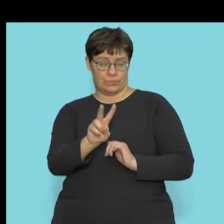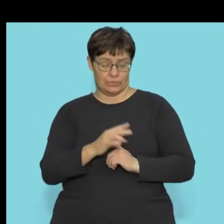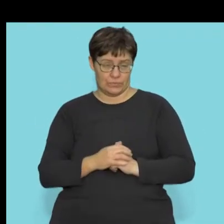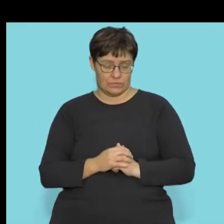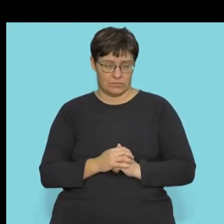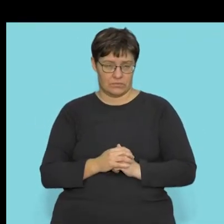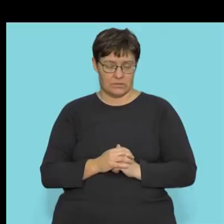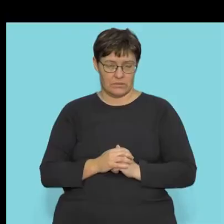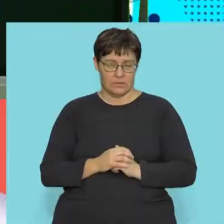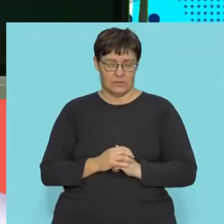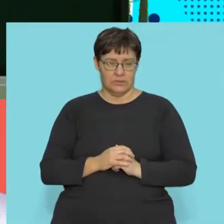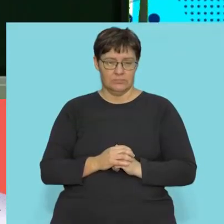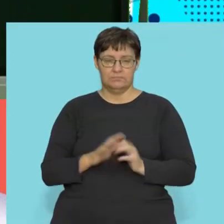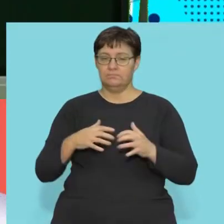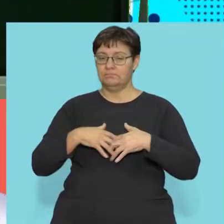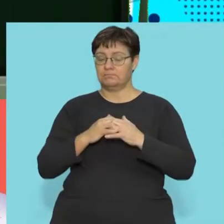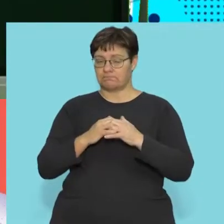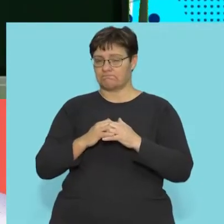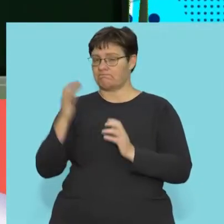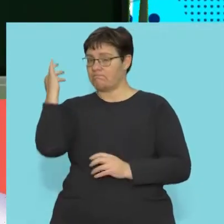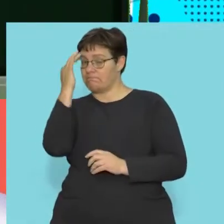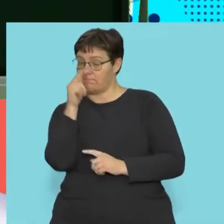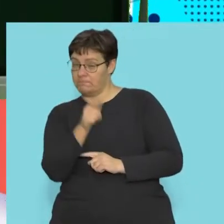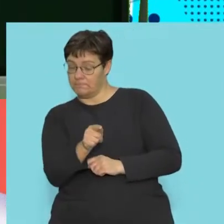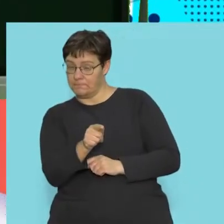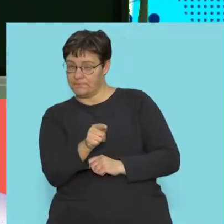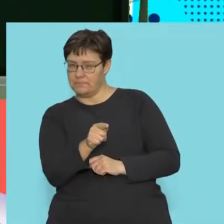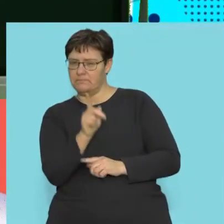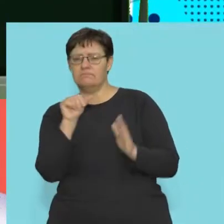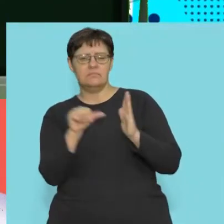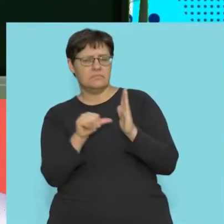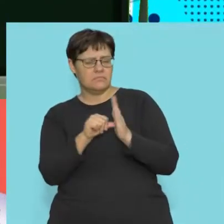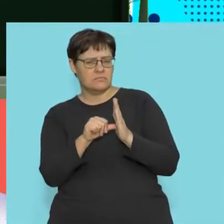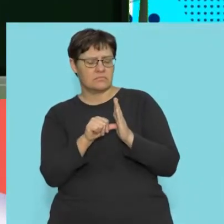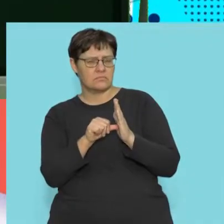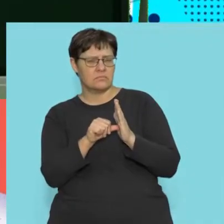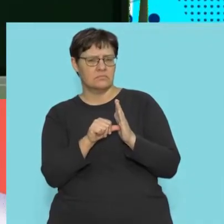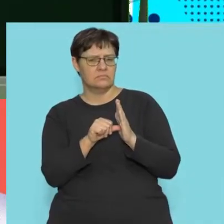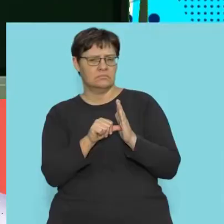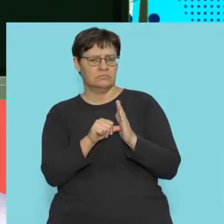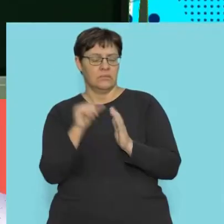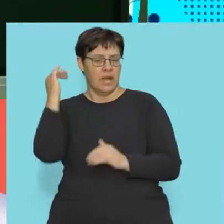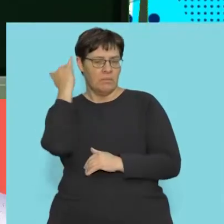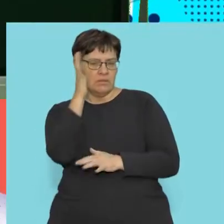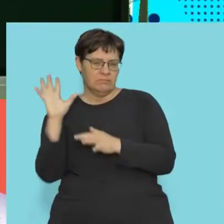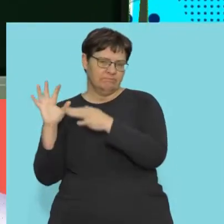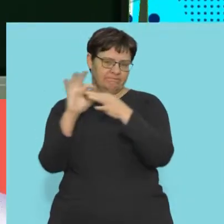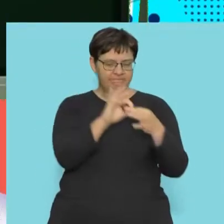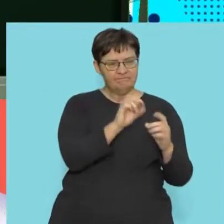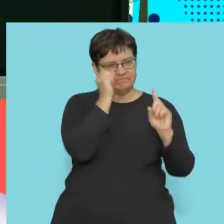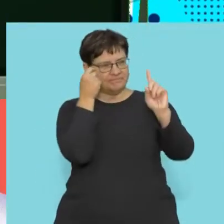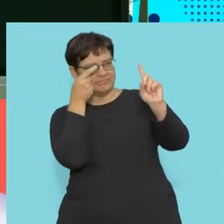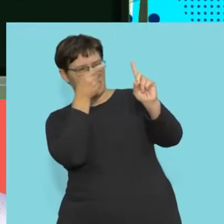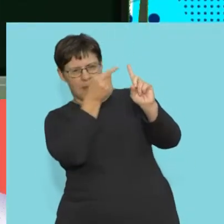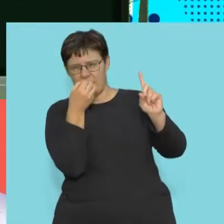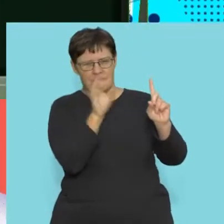question. Guys, when putting together a hypothesis, it's important that we first link our hypothesis to the aim